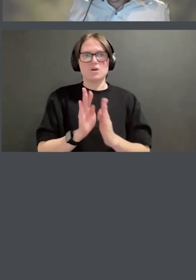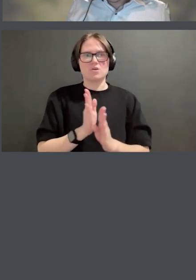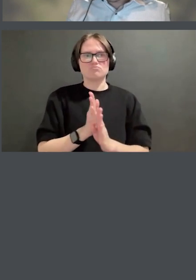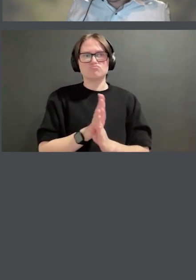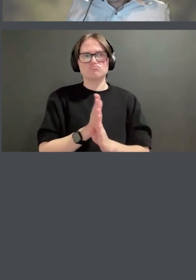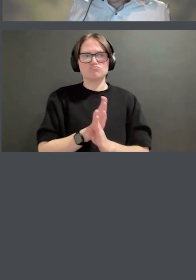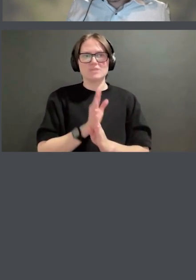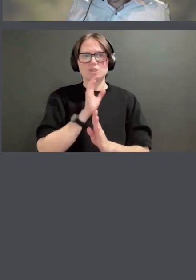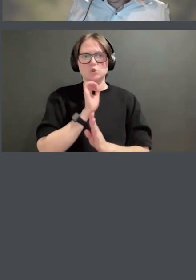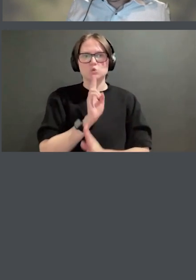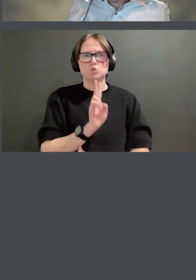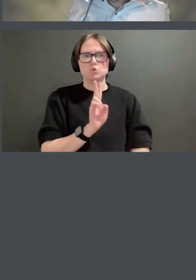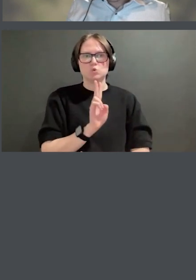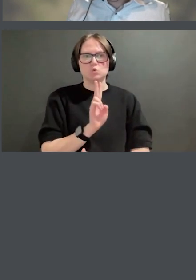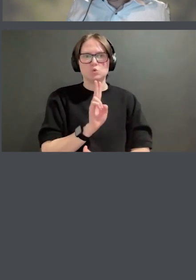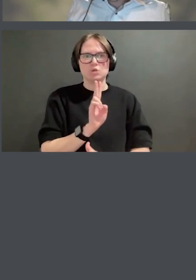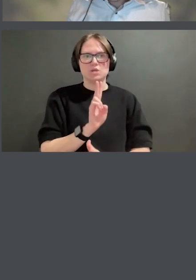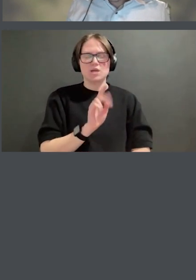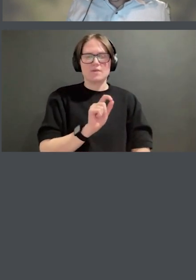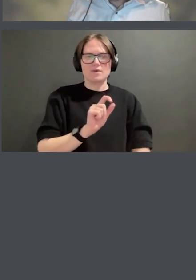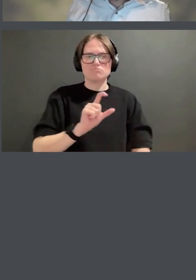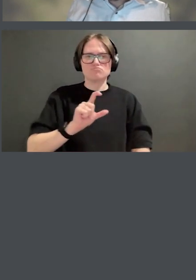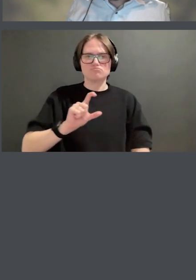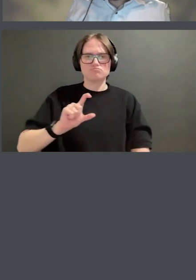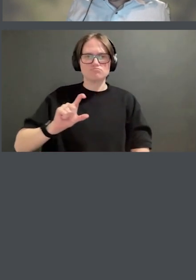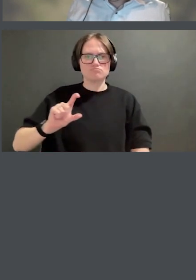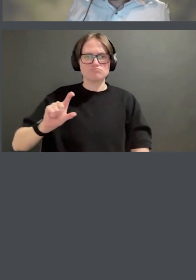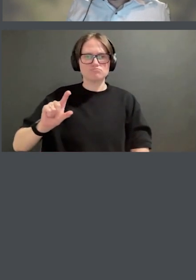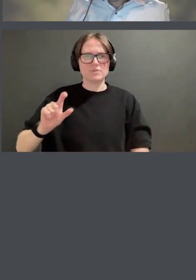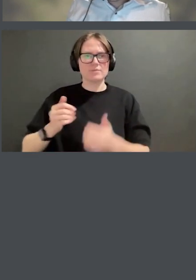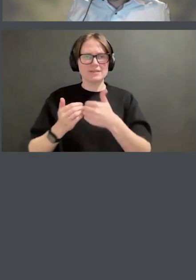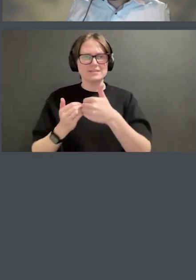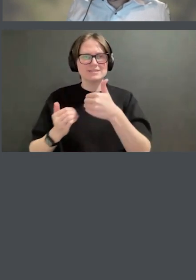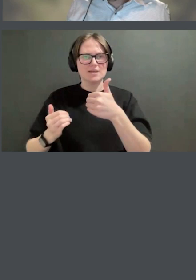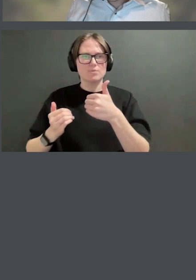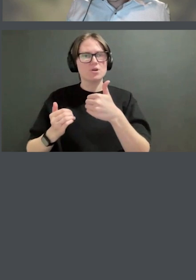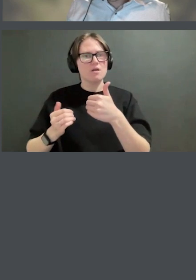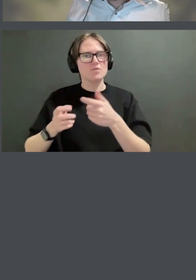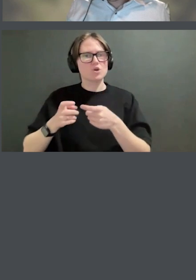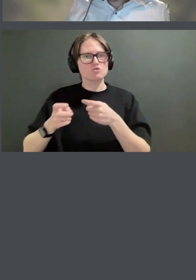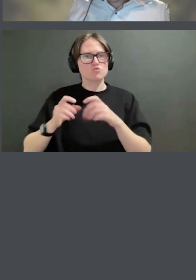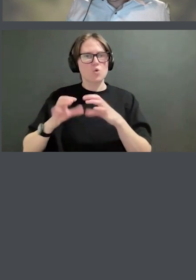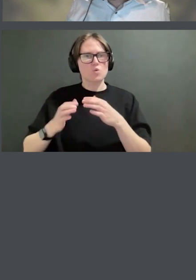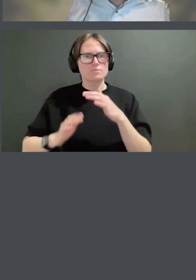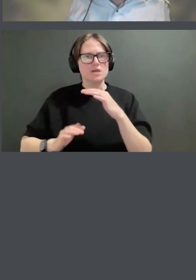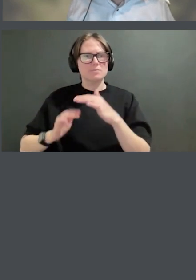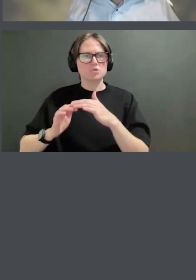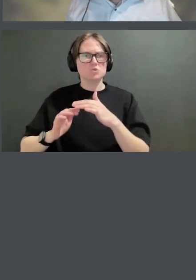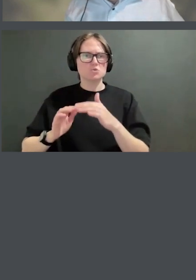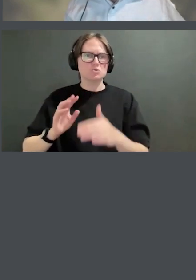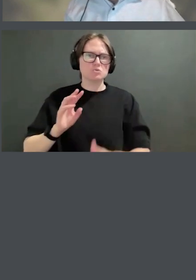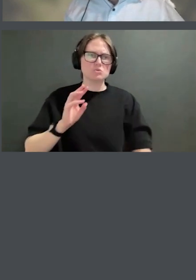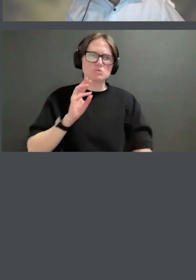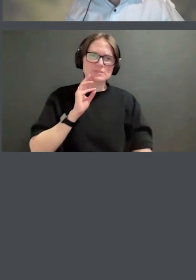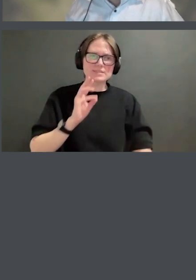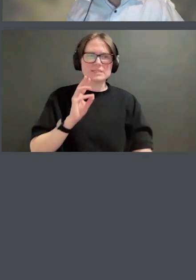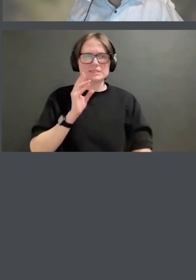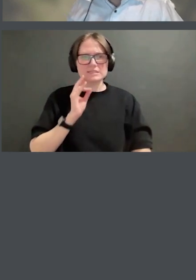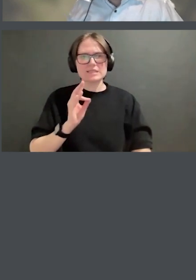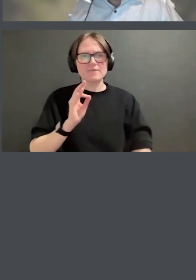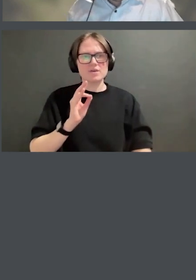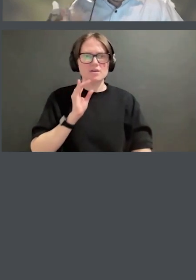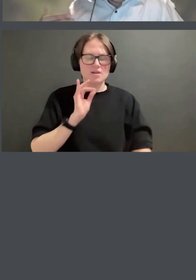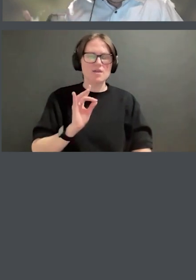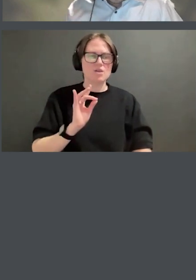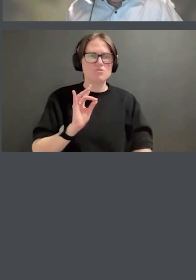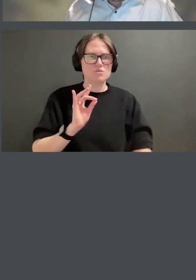then there's still a little bit of separation between the case control groups up to maybe 6 to 7 to 8 years of age.